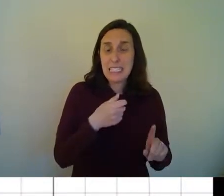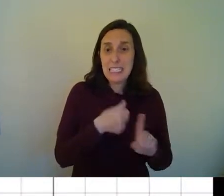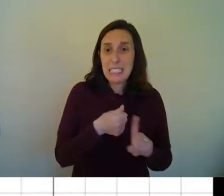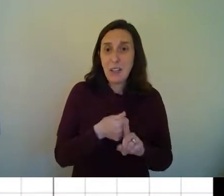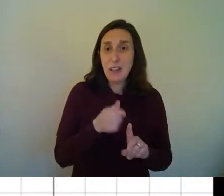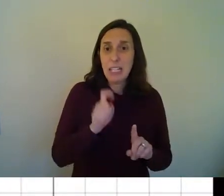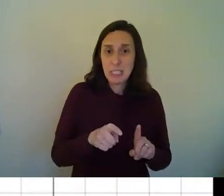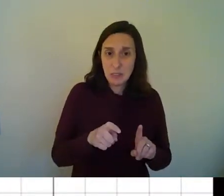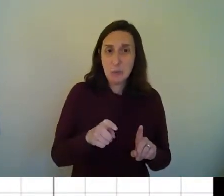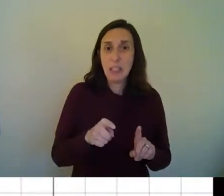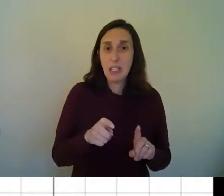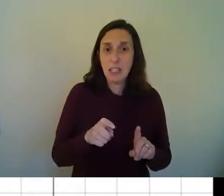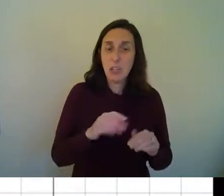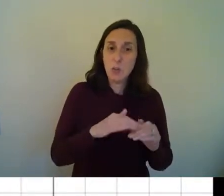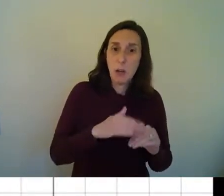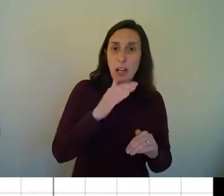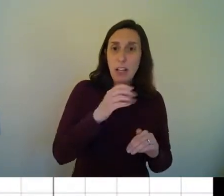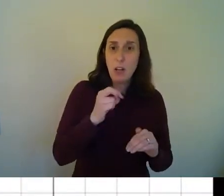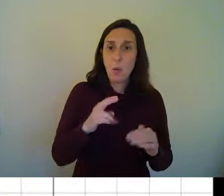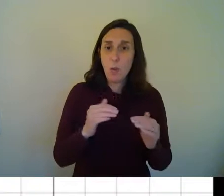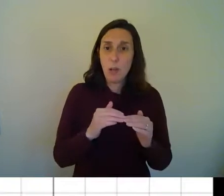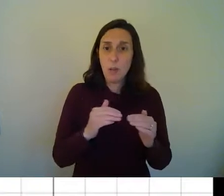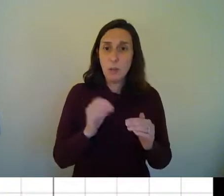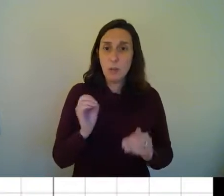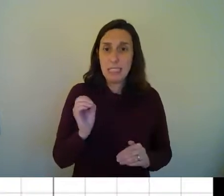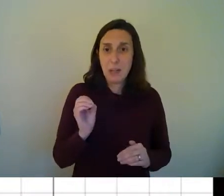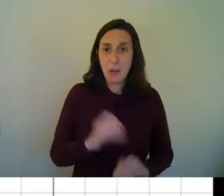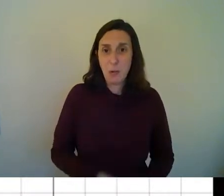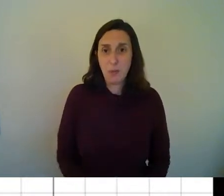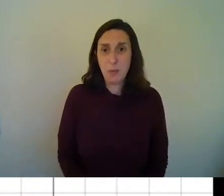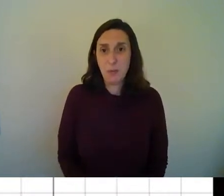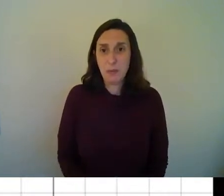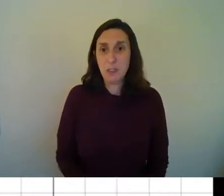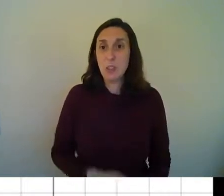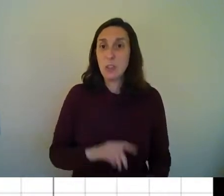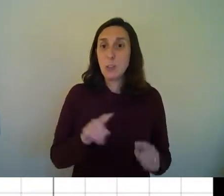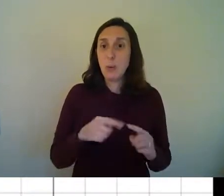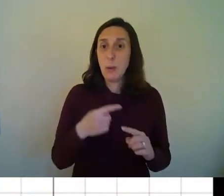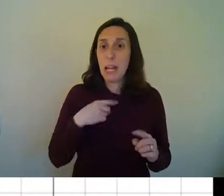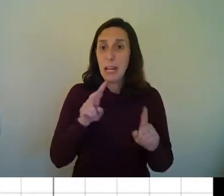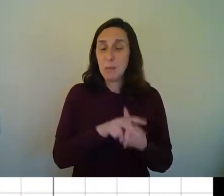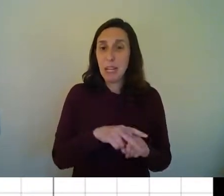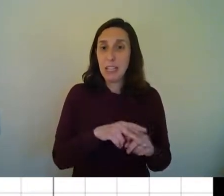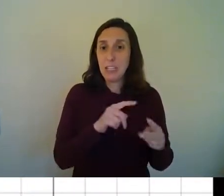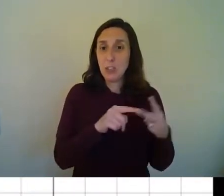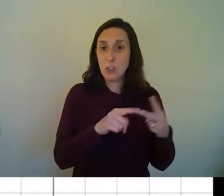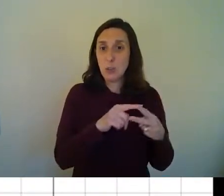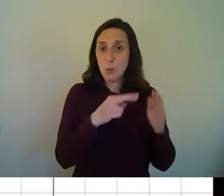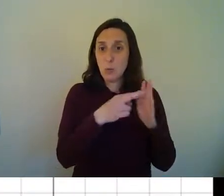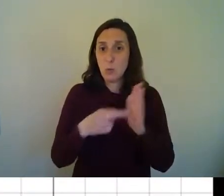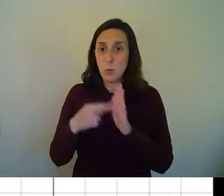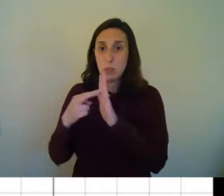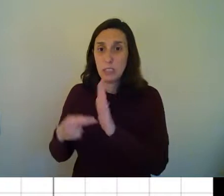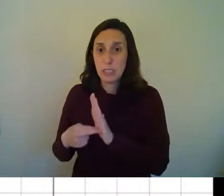greater than or equal to 0. So when I apply these two rules together, if I can't equal